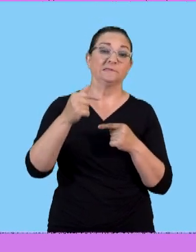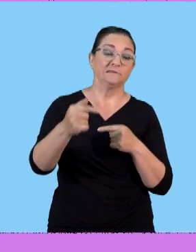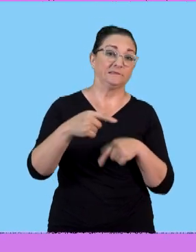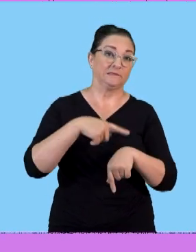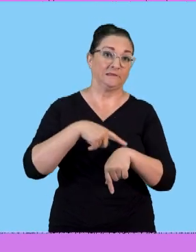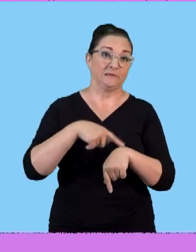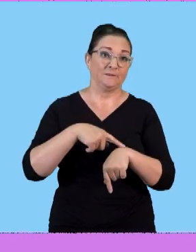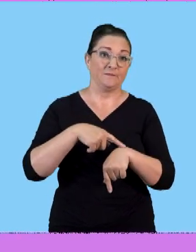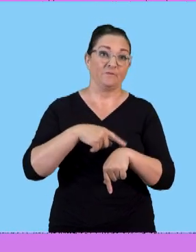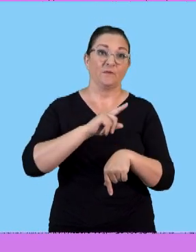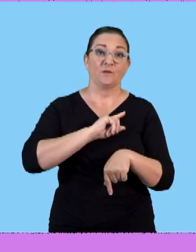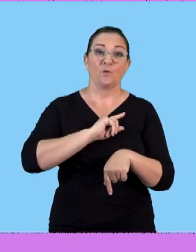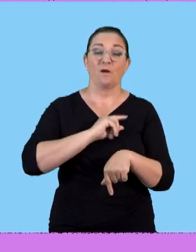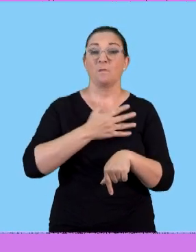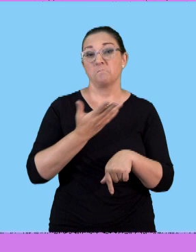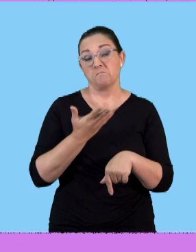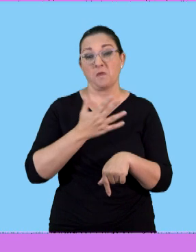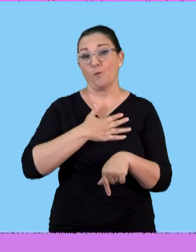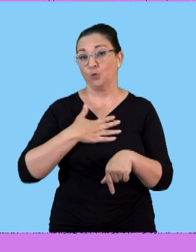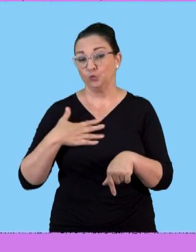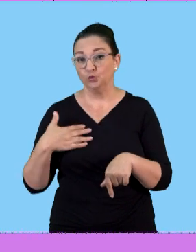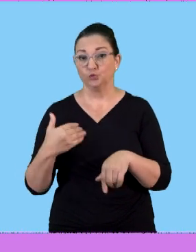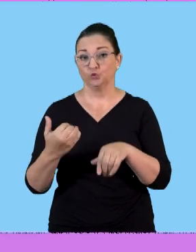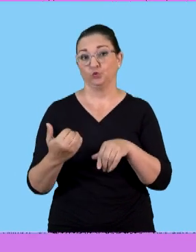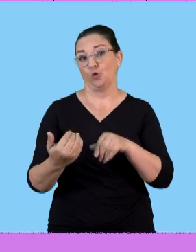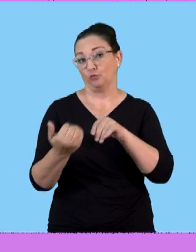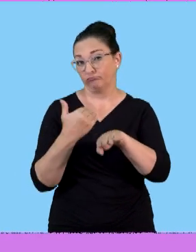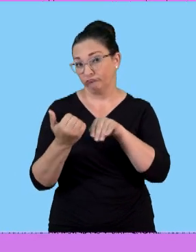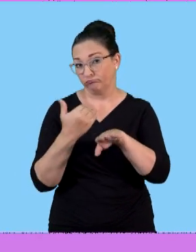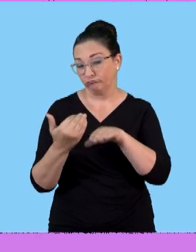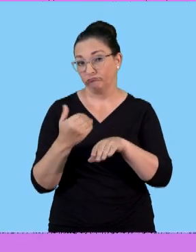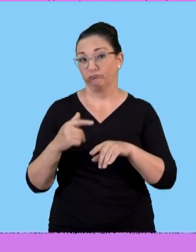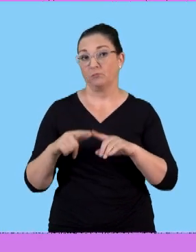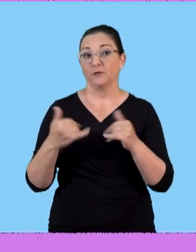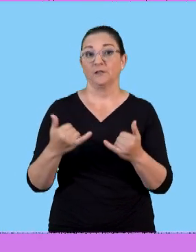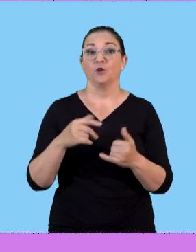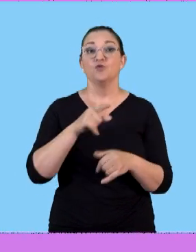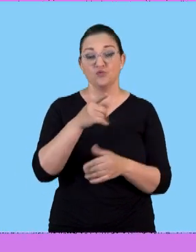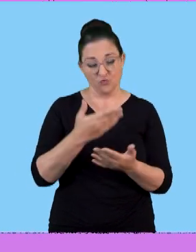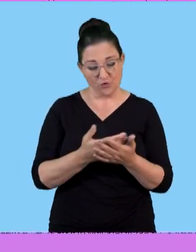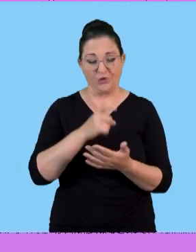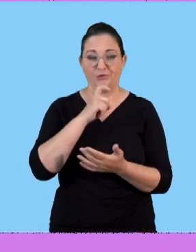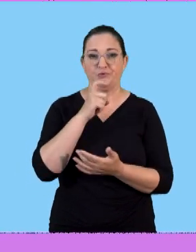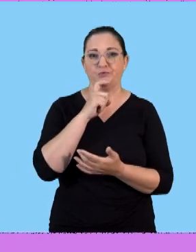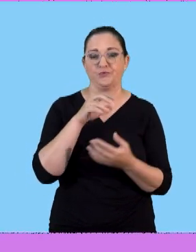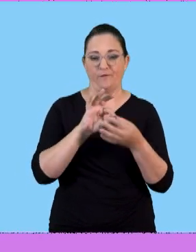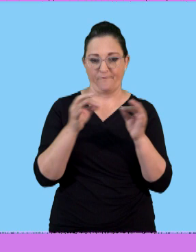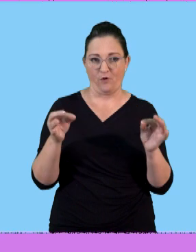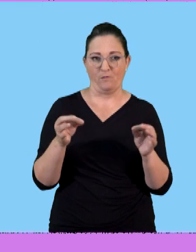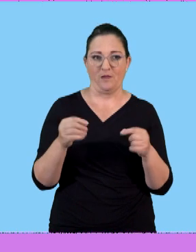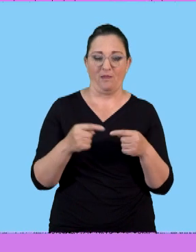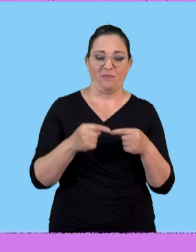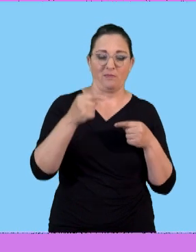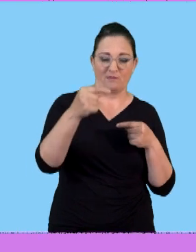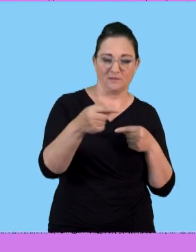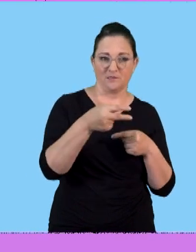time is due to slow traffic flow. Then it also indicates the following. You may use the formula distance